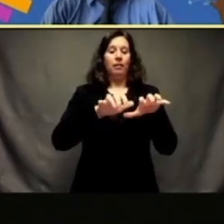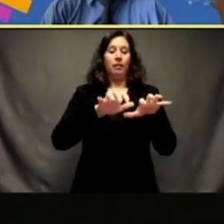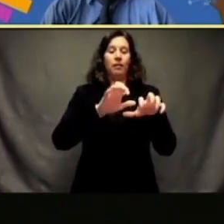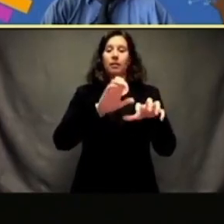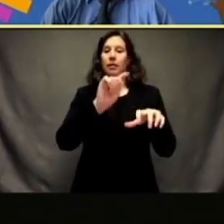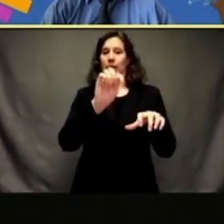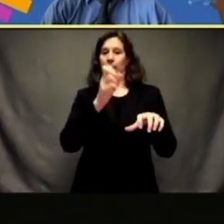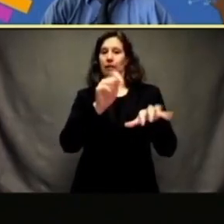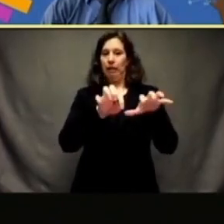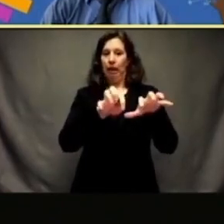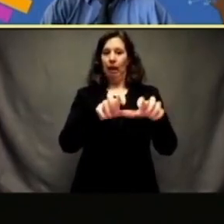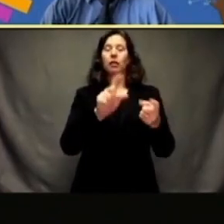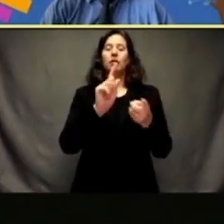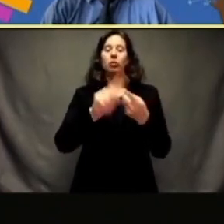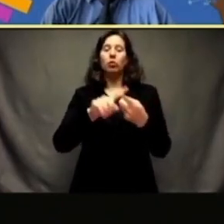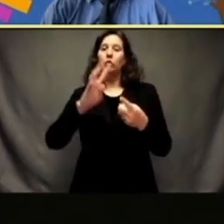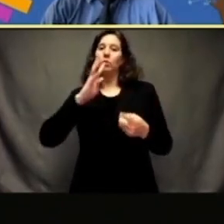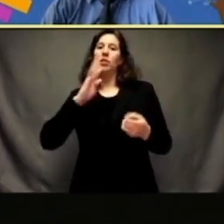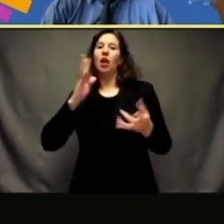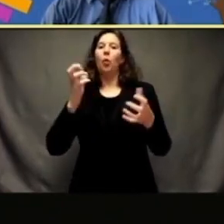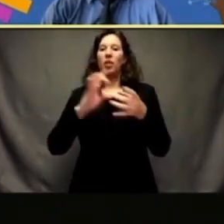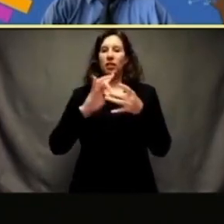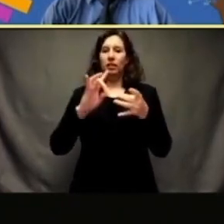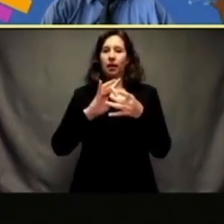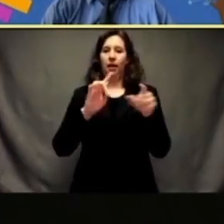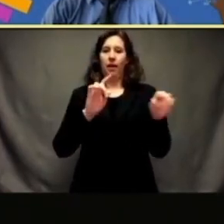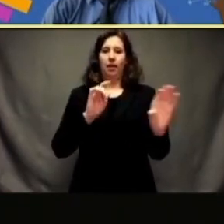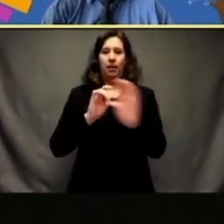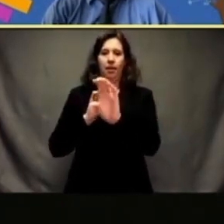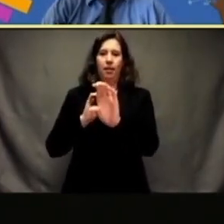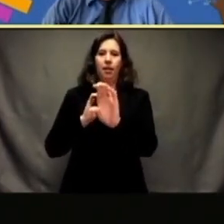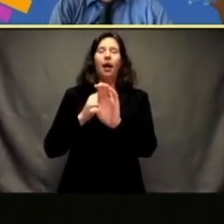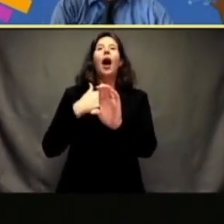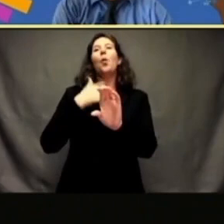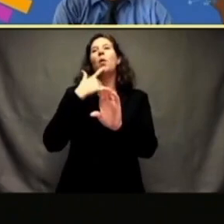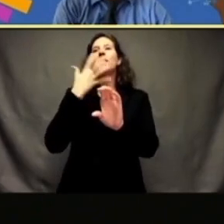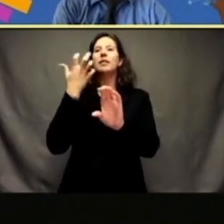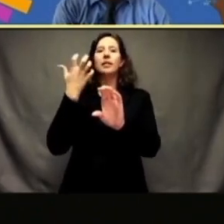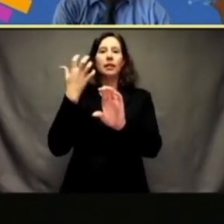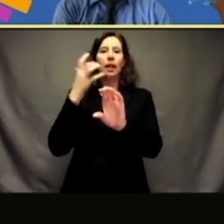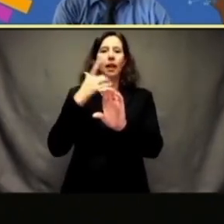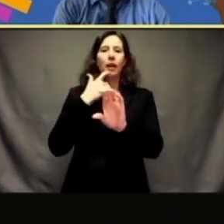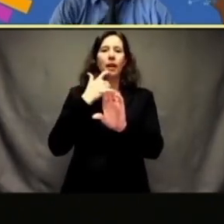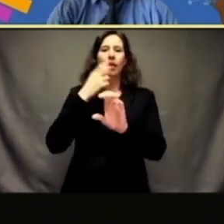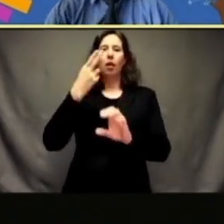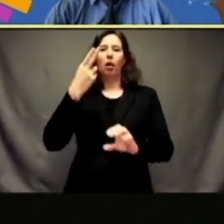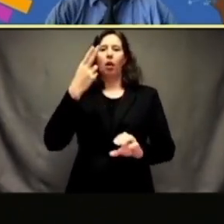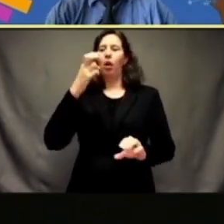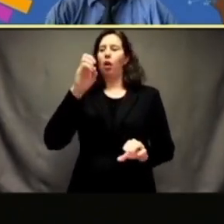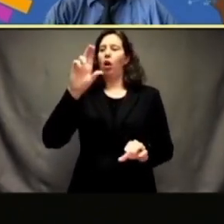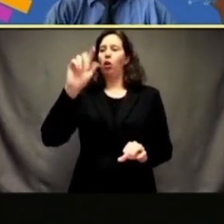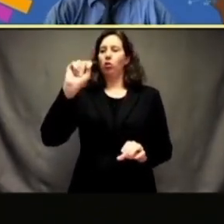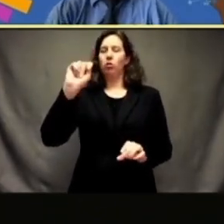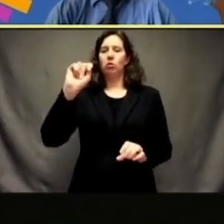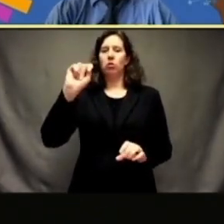I wanted to say here, I'm going to put it here. I'm going to say I wanted to say heart.